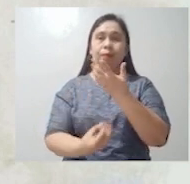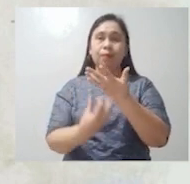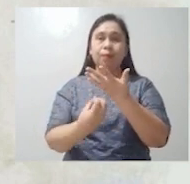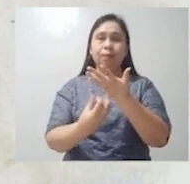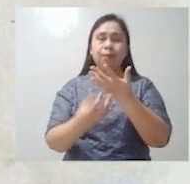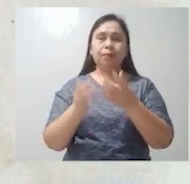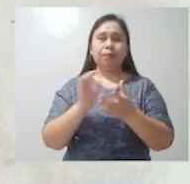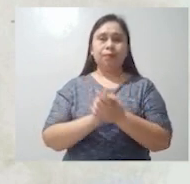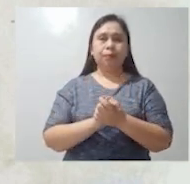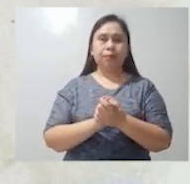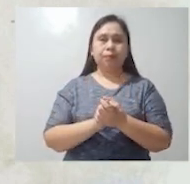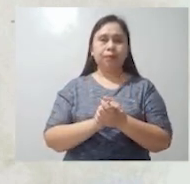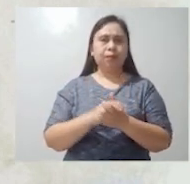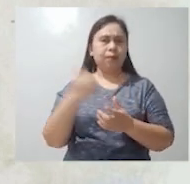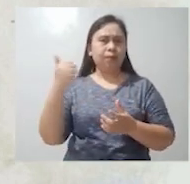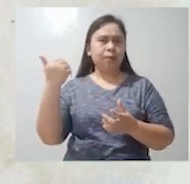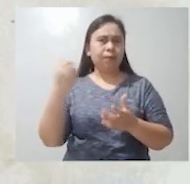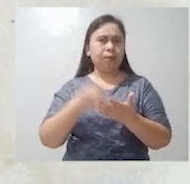is added?